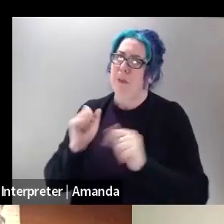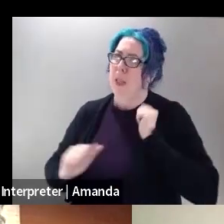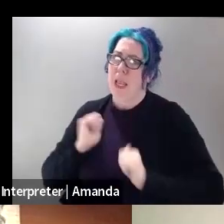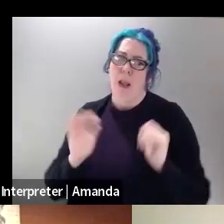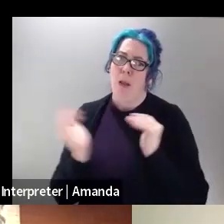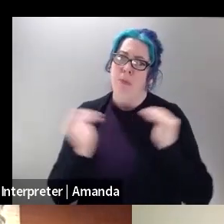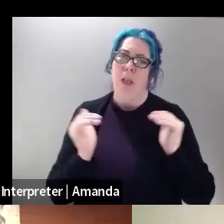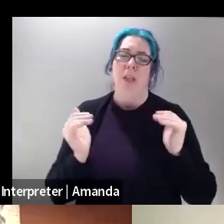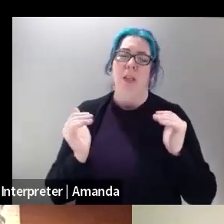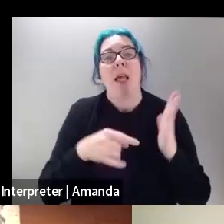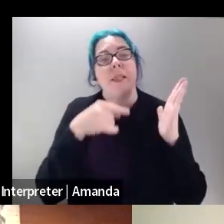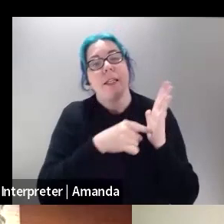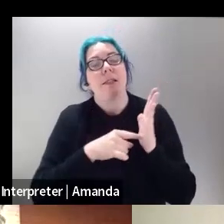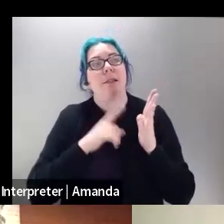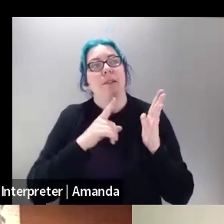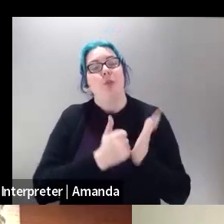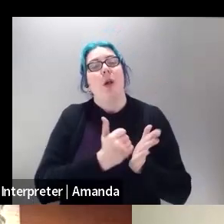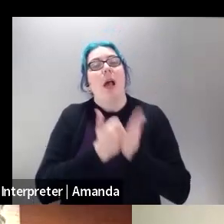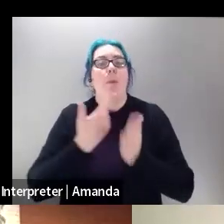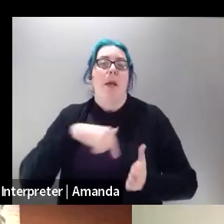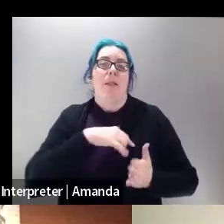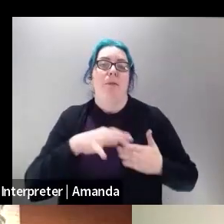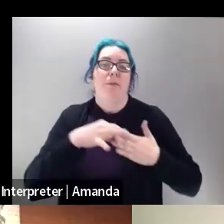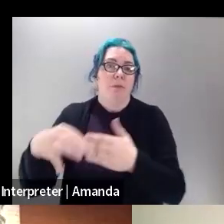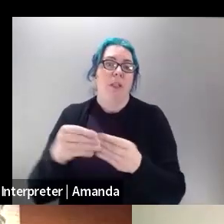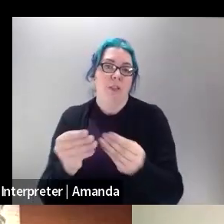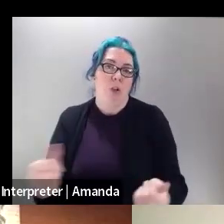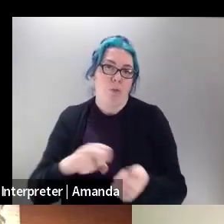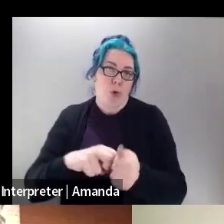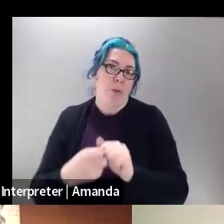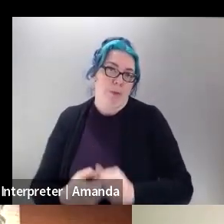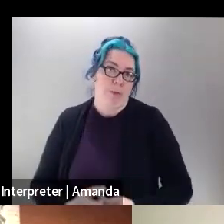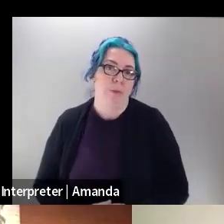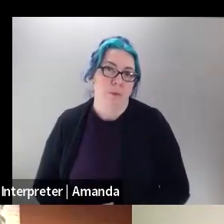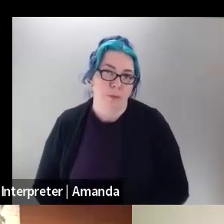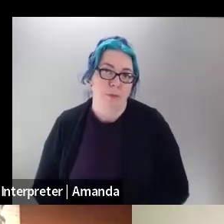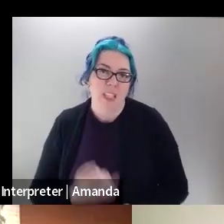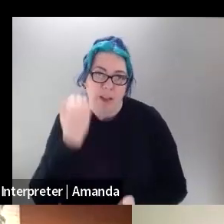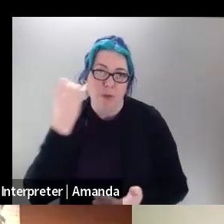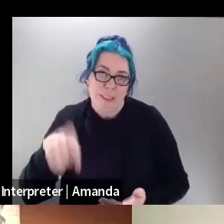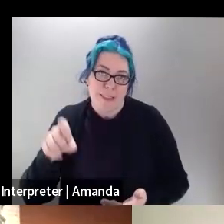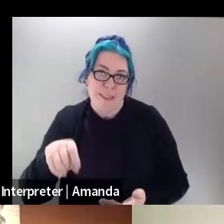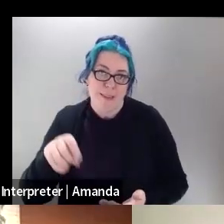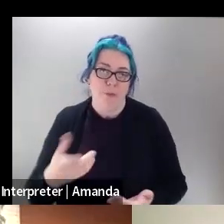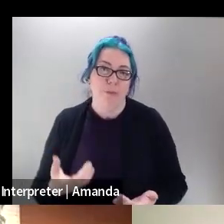mechanism that becomes useful to the group in moments when it's needed,